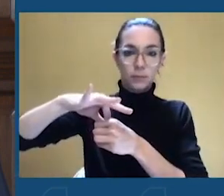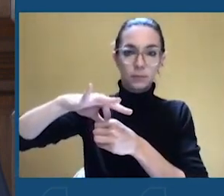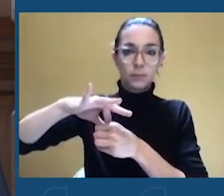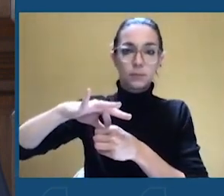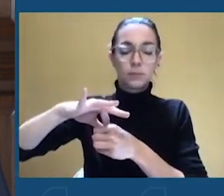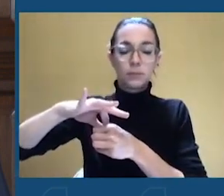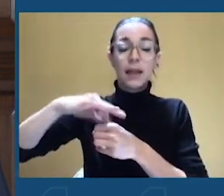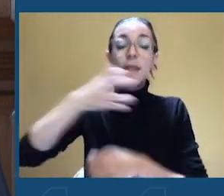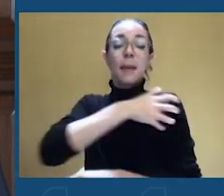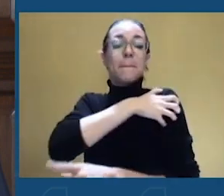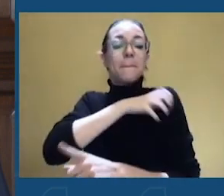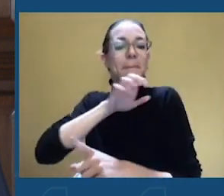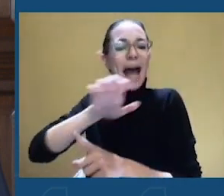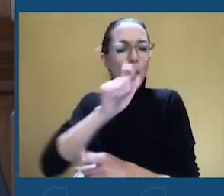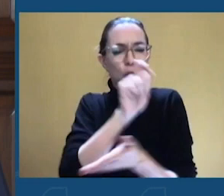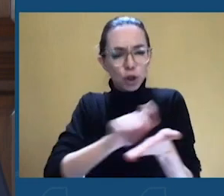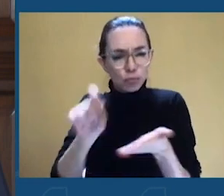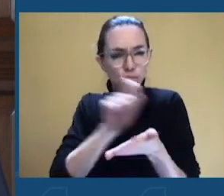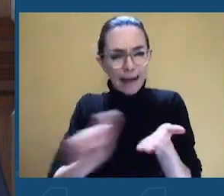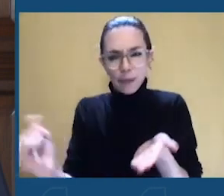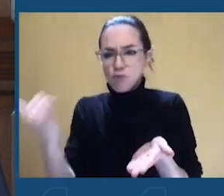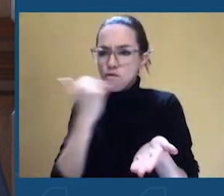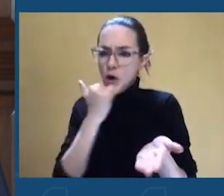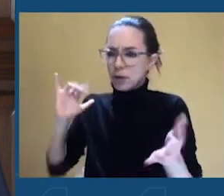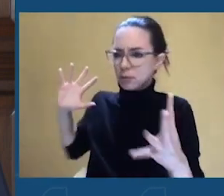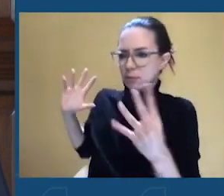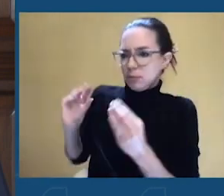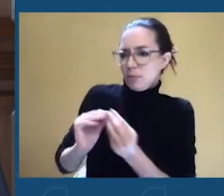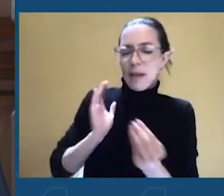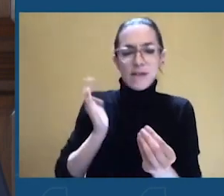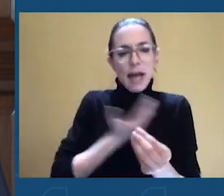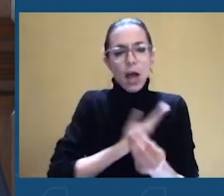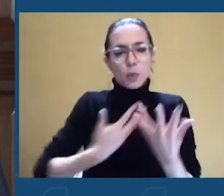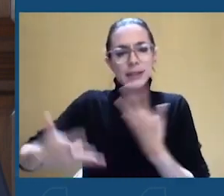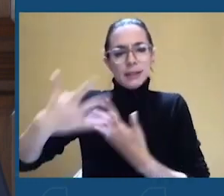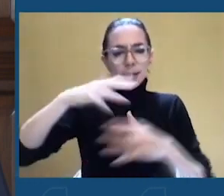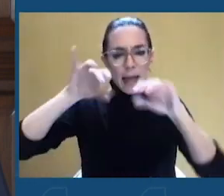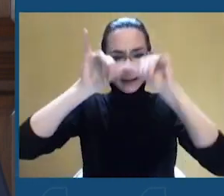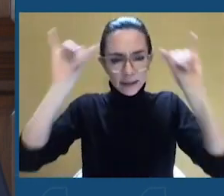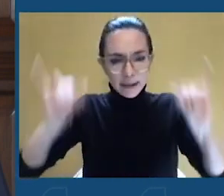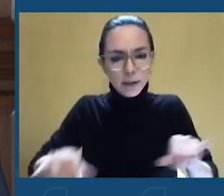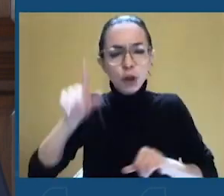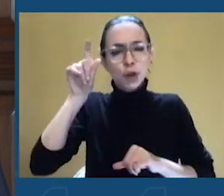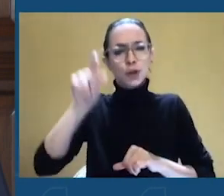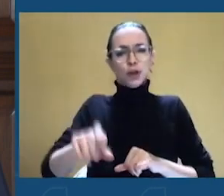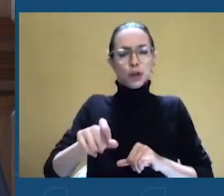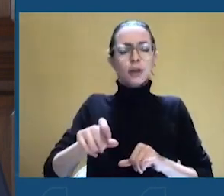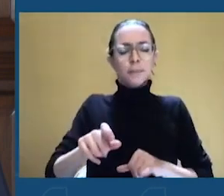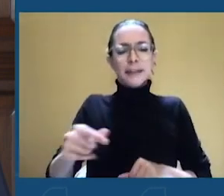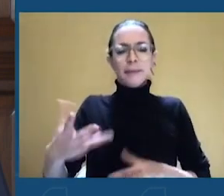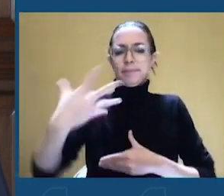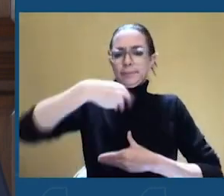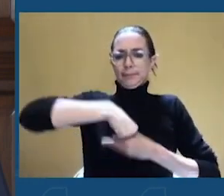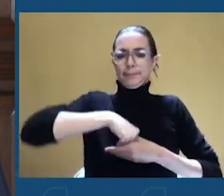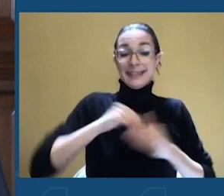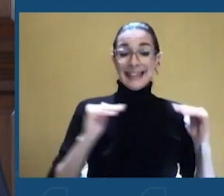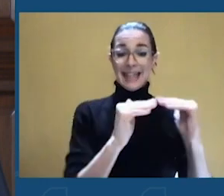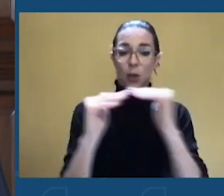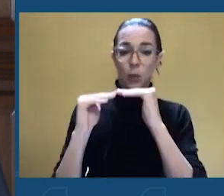The power to right the wrongs of our society ought to lie equally in all of us. And only when it